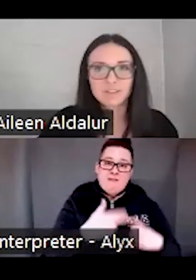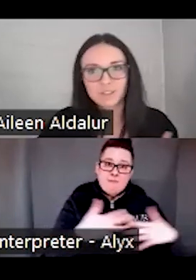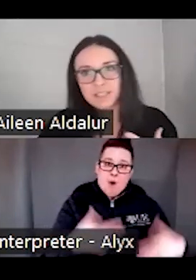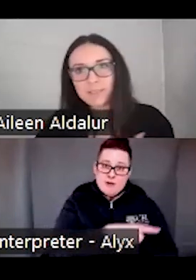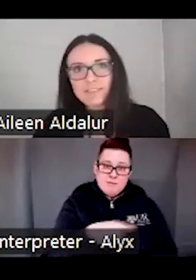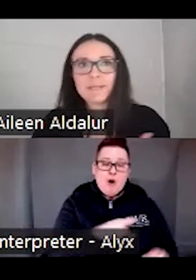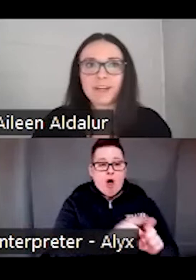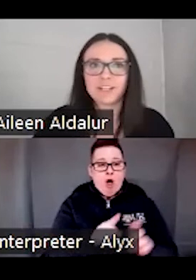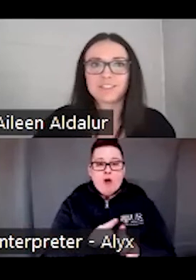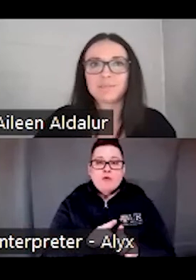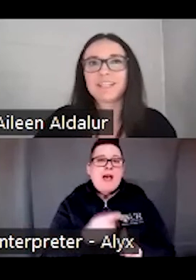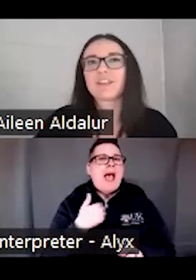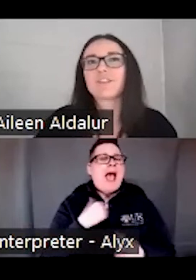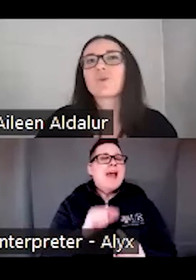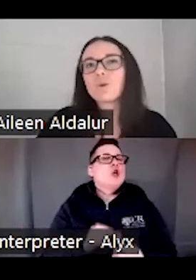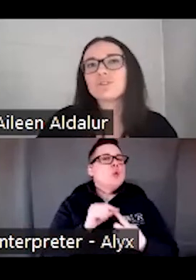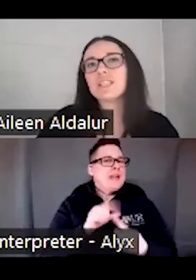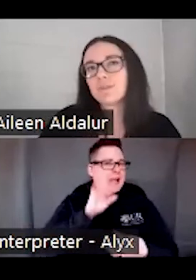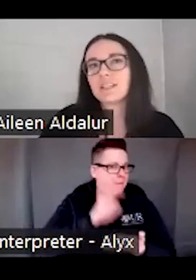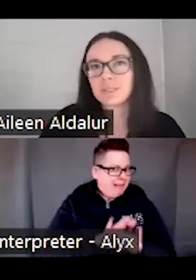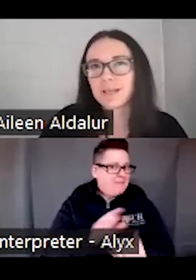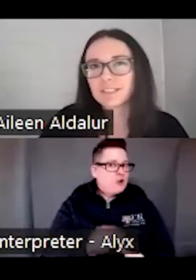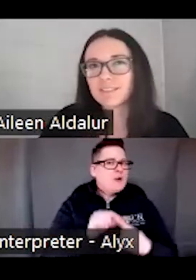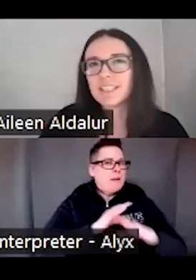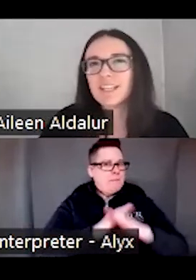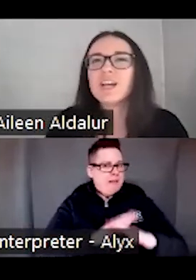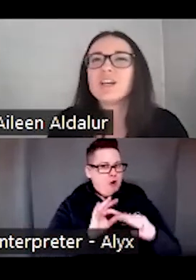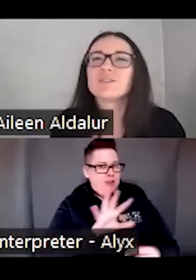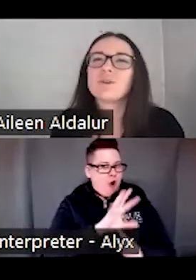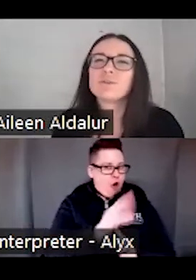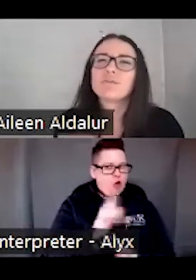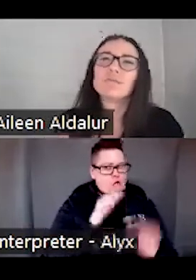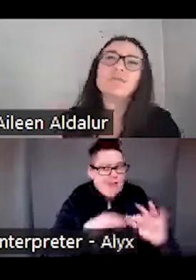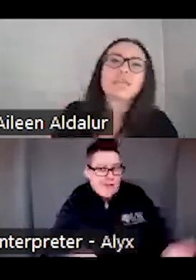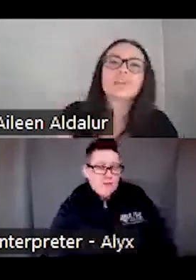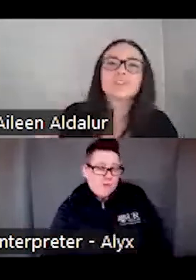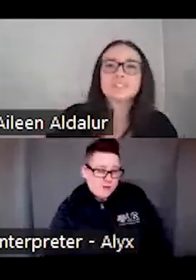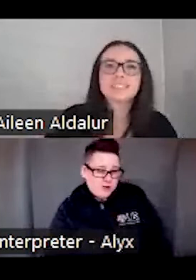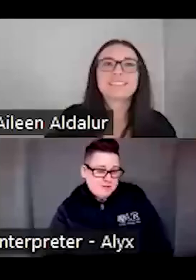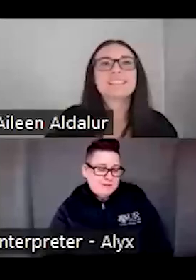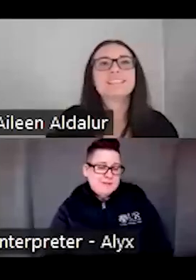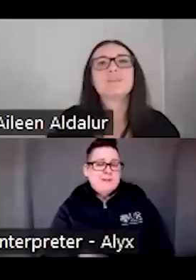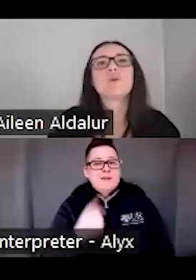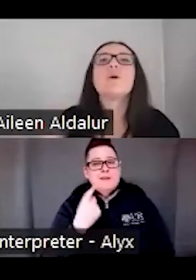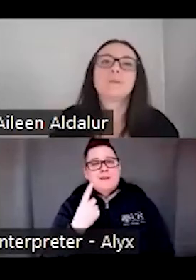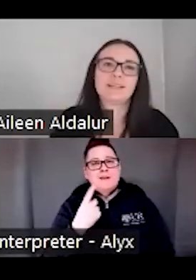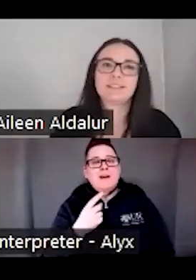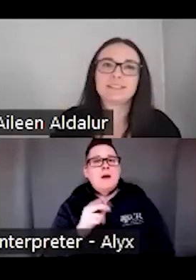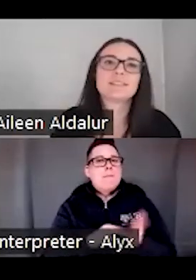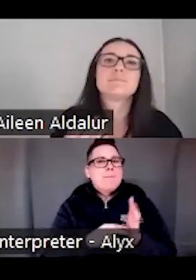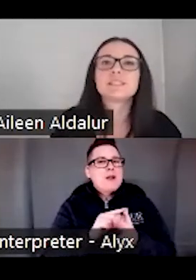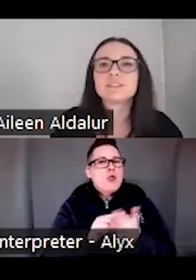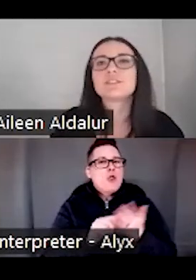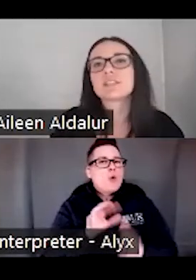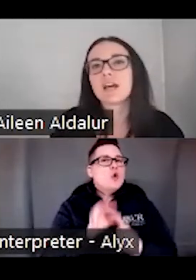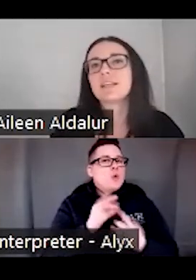reported several unique beliefs and barriers based on their cultural and linguistic perspectives. So those unique characteristics need to be incorporated